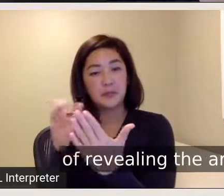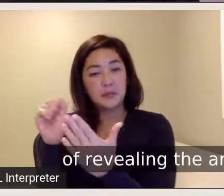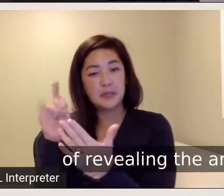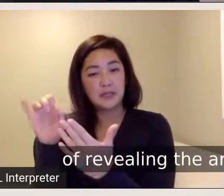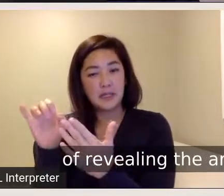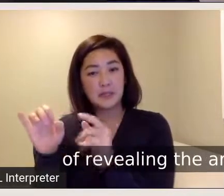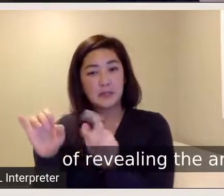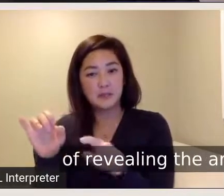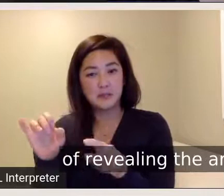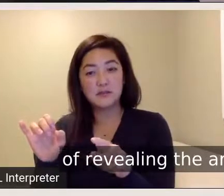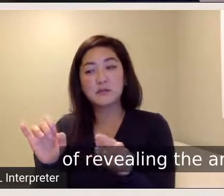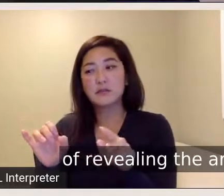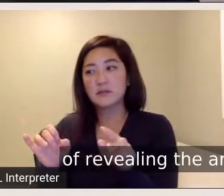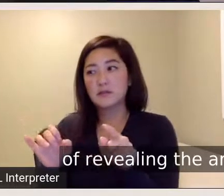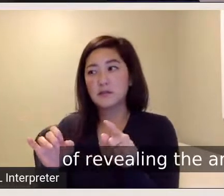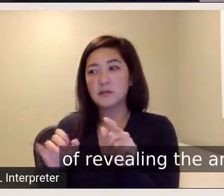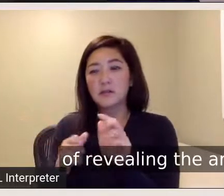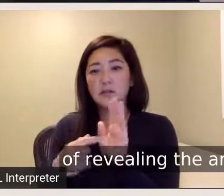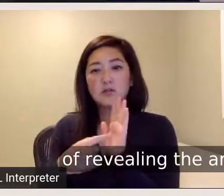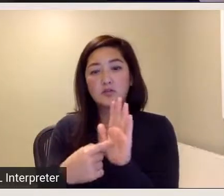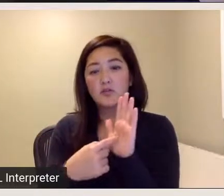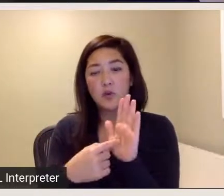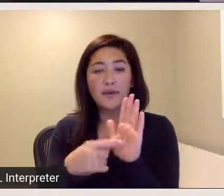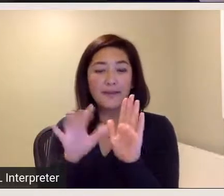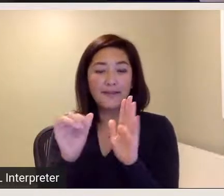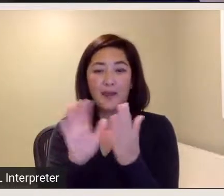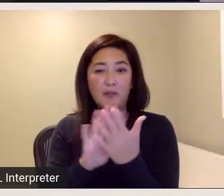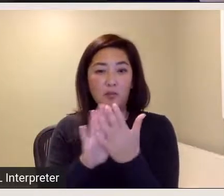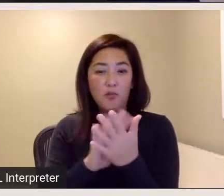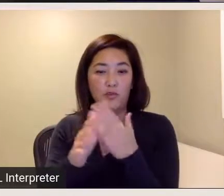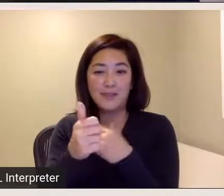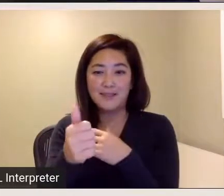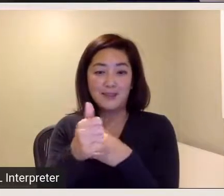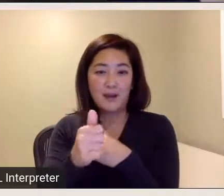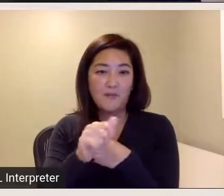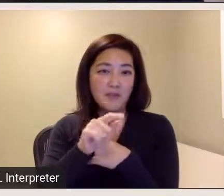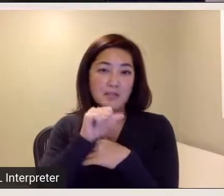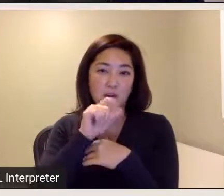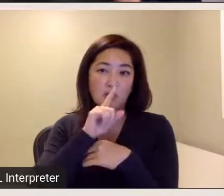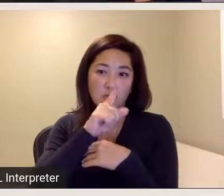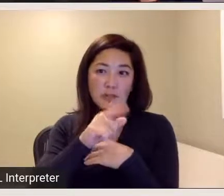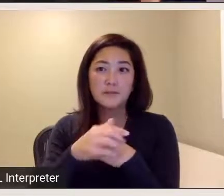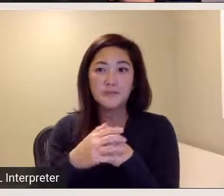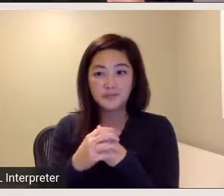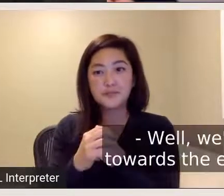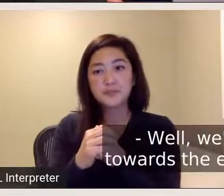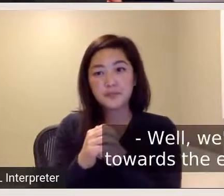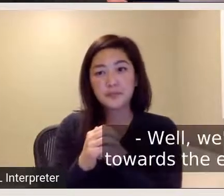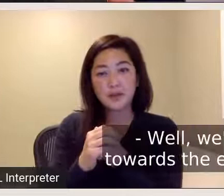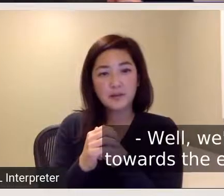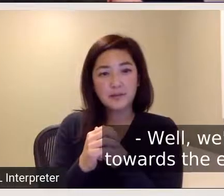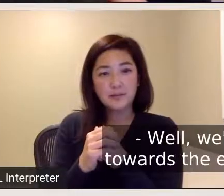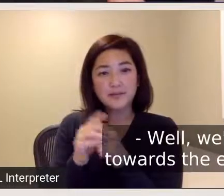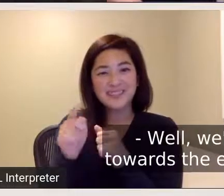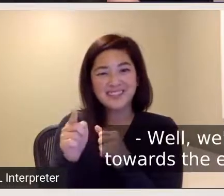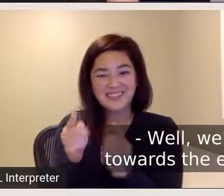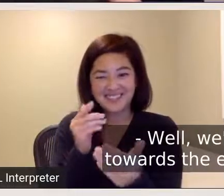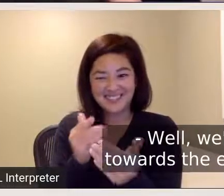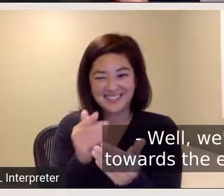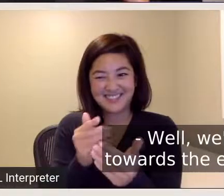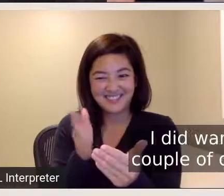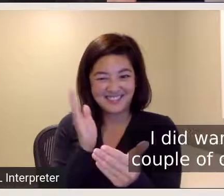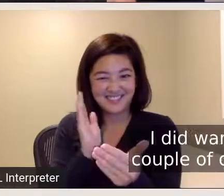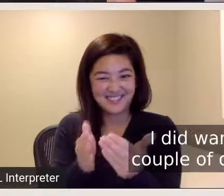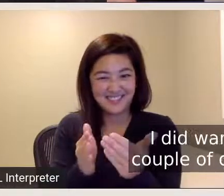of revealing the artificiality of cinema. Mm-hmm. Well, we're reaching towards the end of